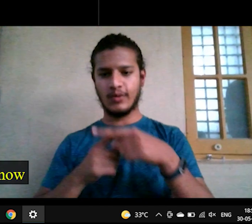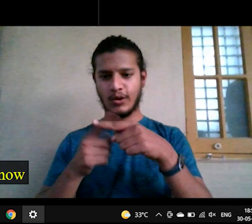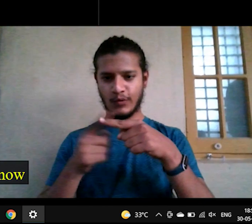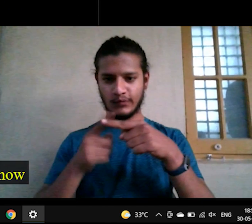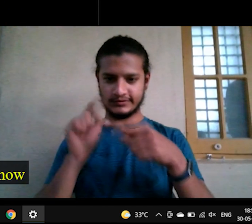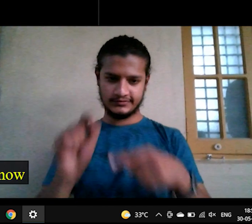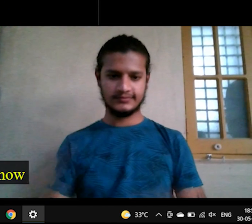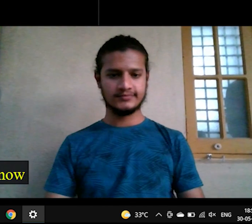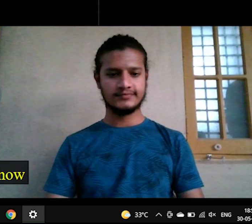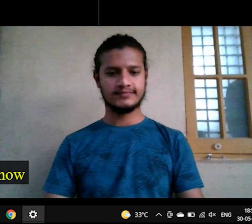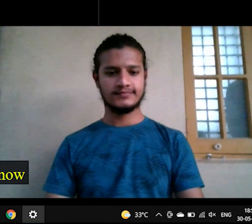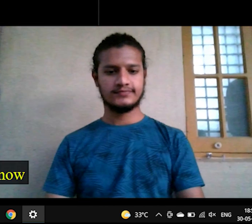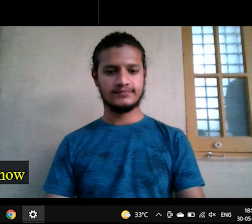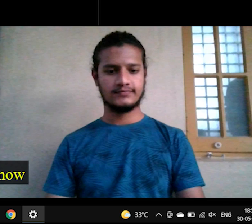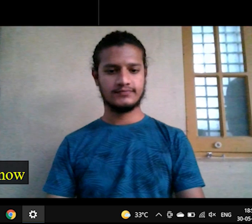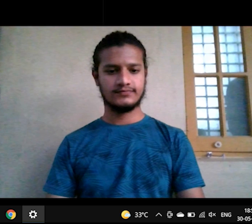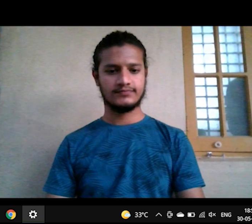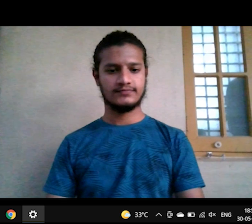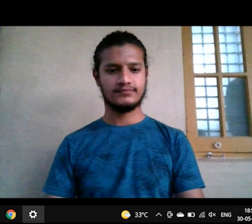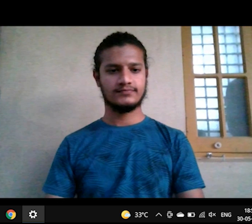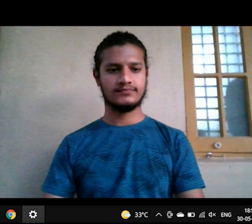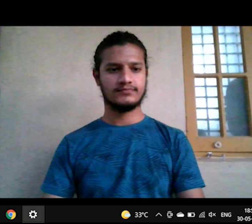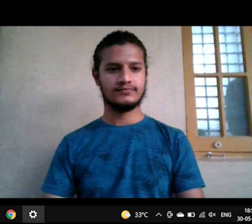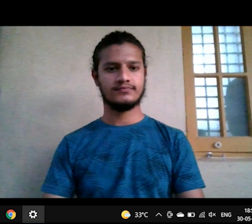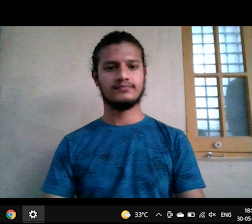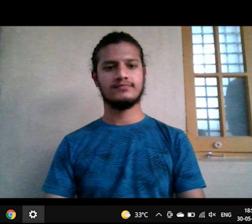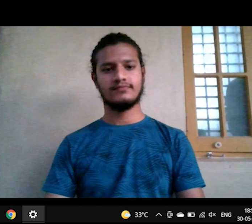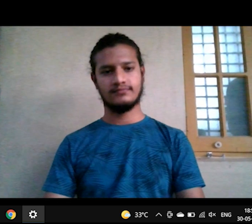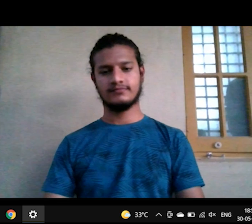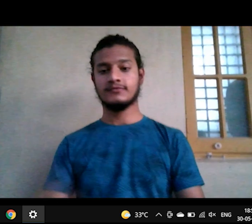should installing it now. . .